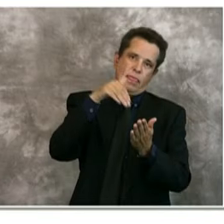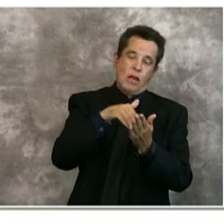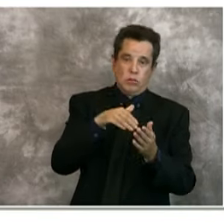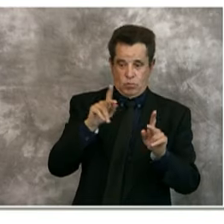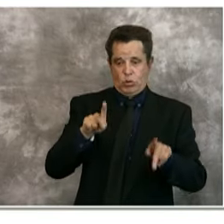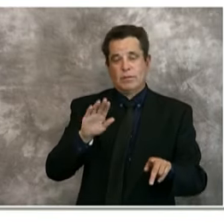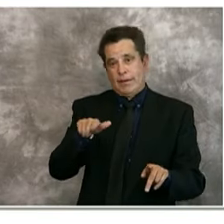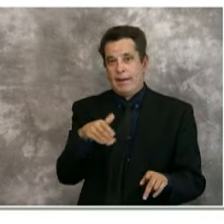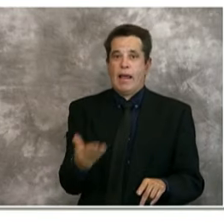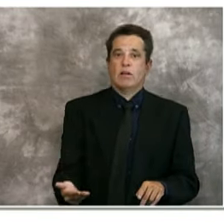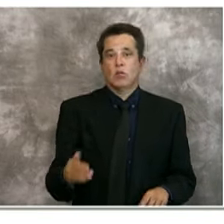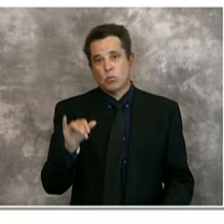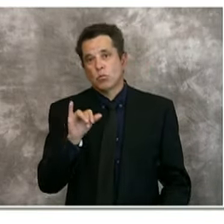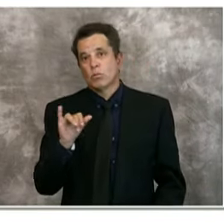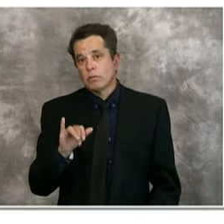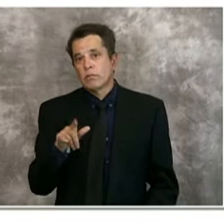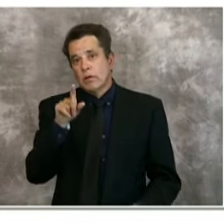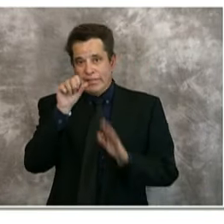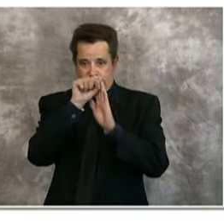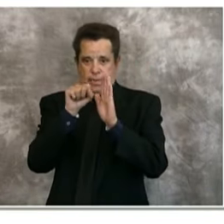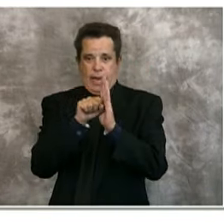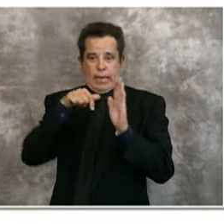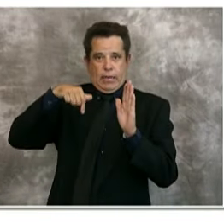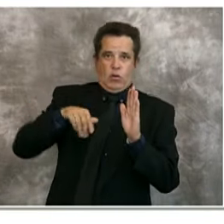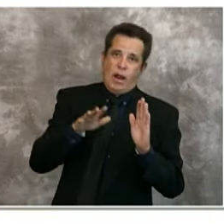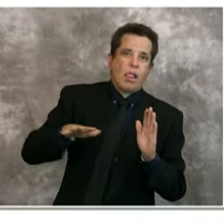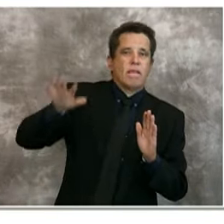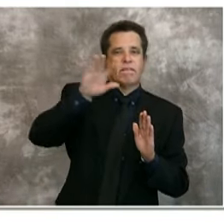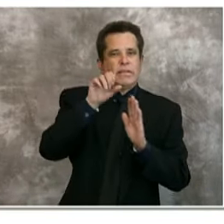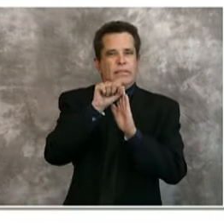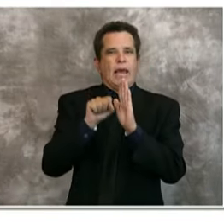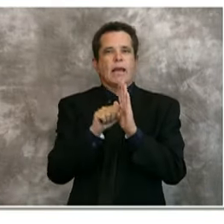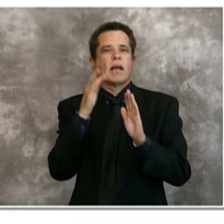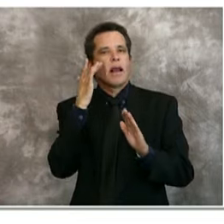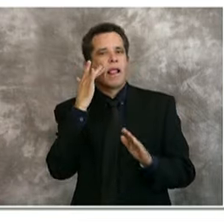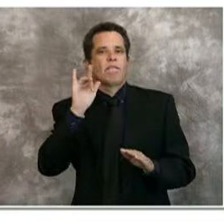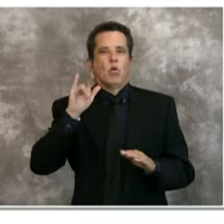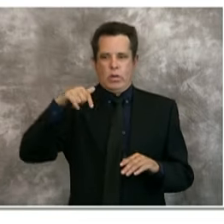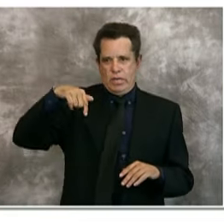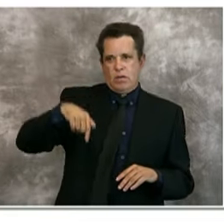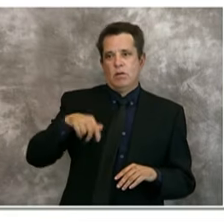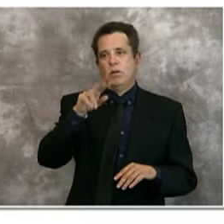126,000 deaths. Statewide, California is reporting almost